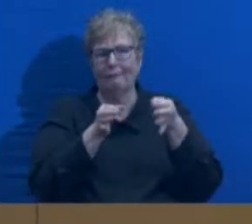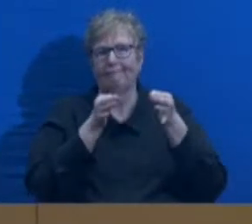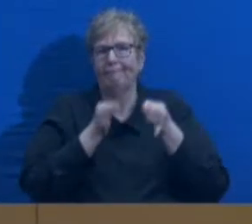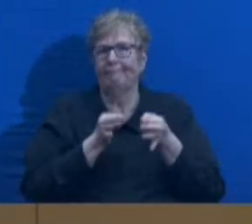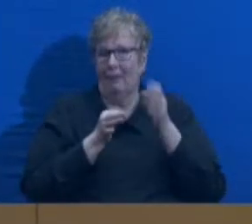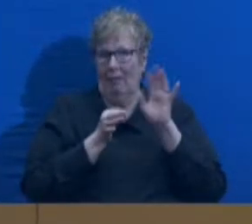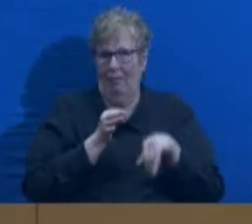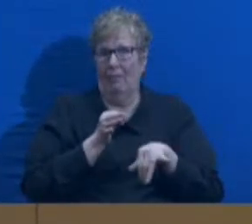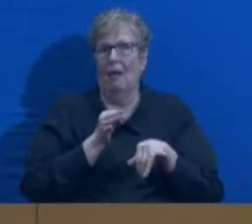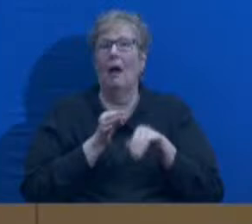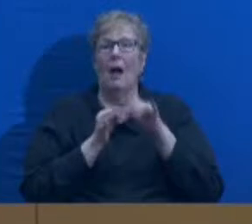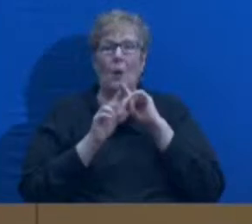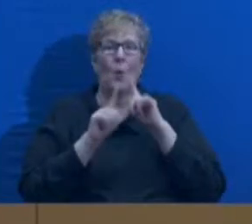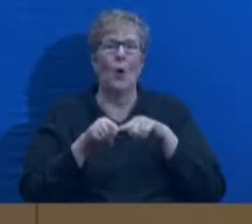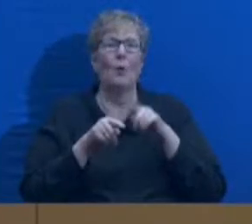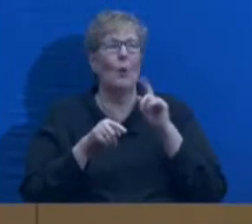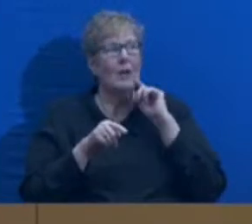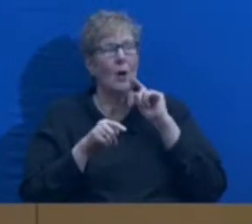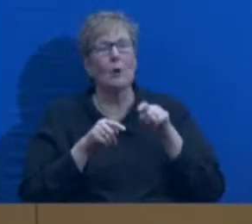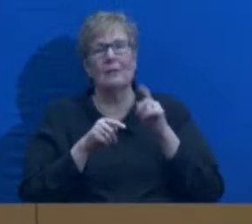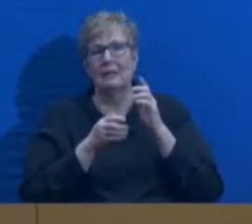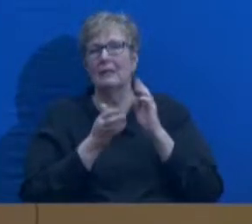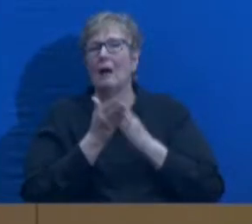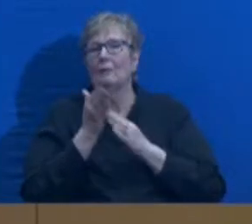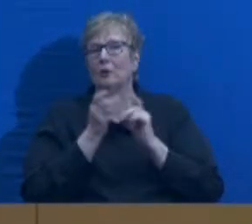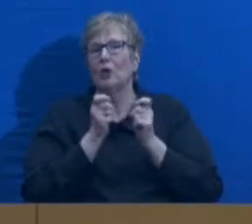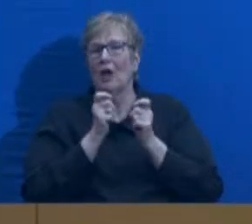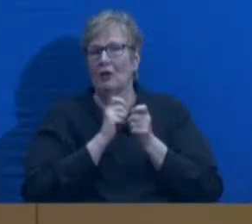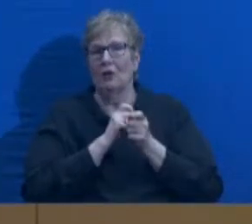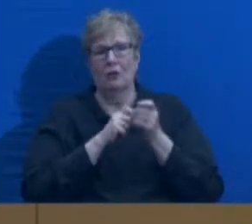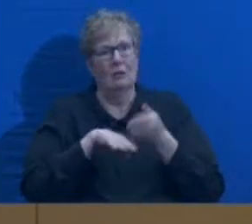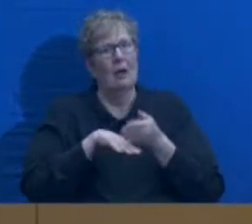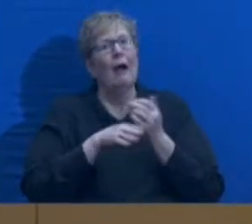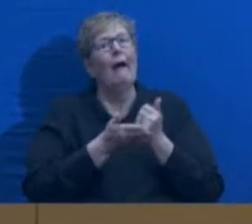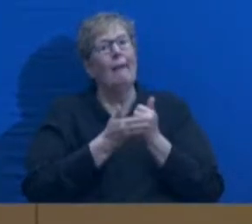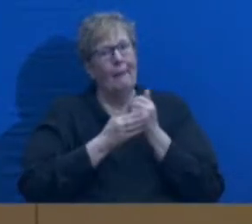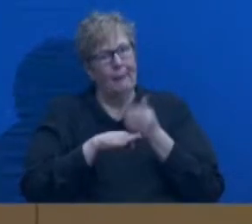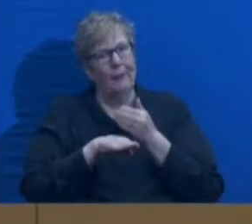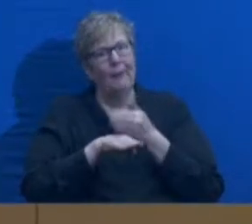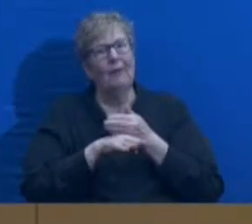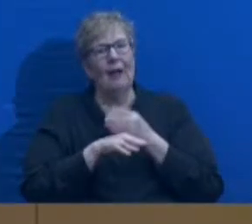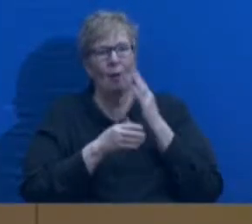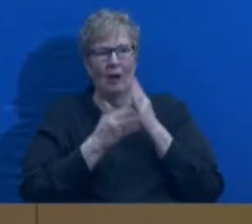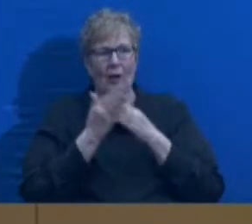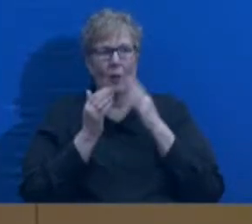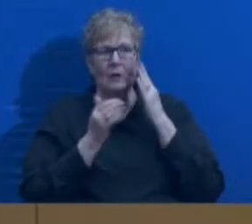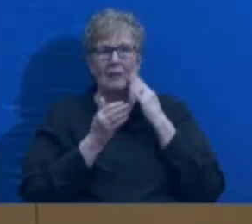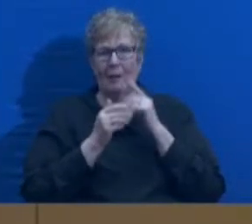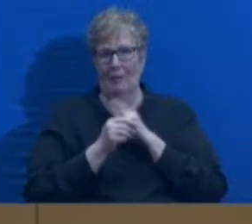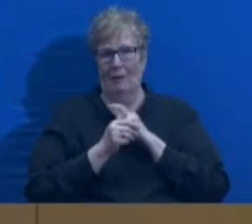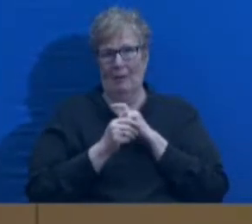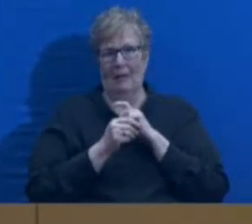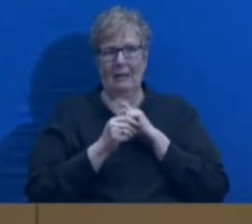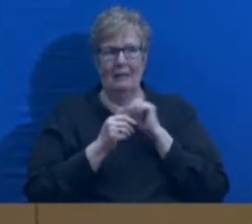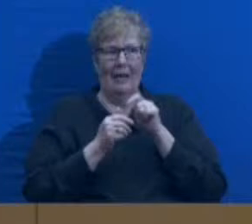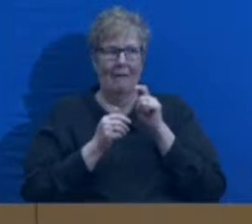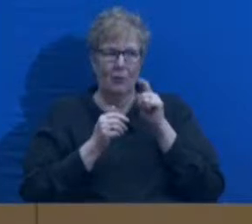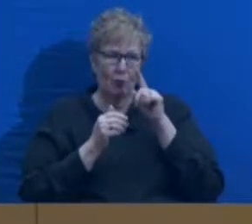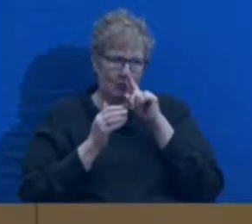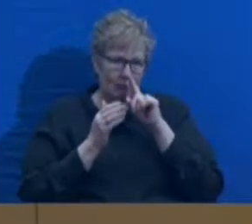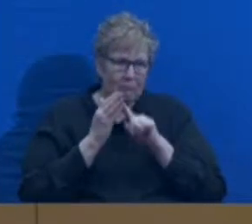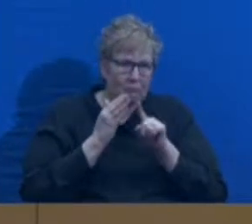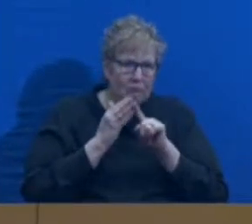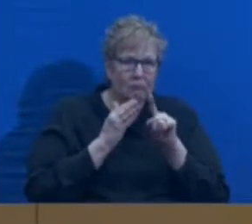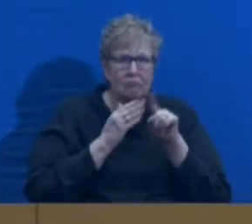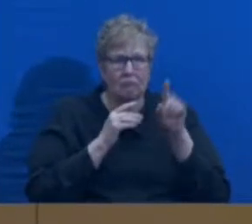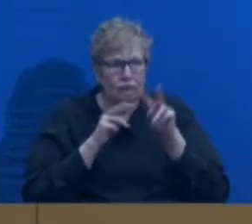that we're working through now. I do know that there was an enforcement action that went on last night that we're looking into to ensure